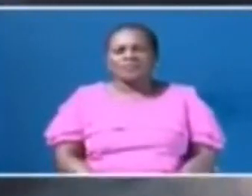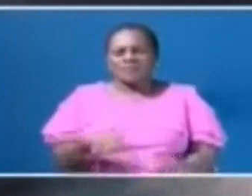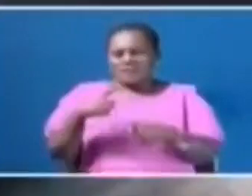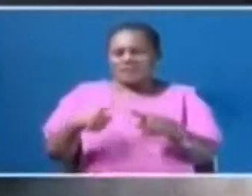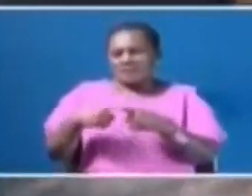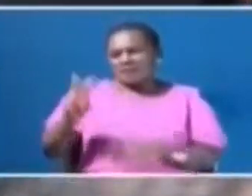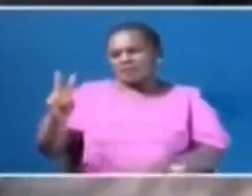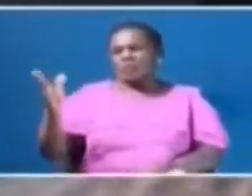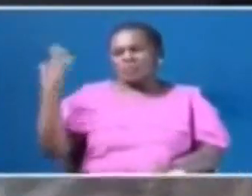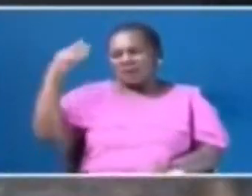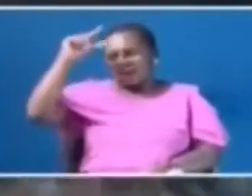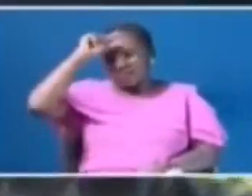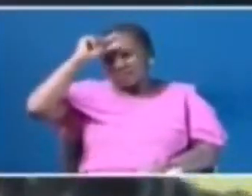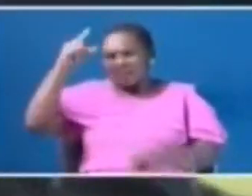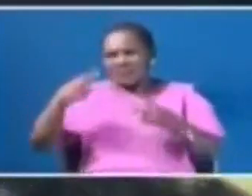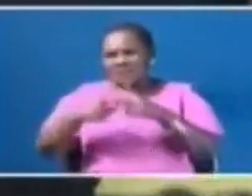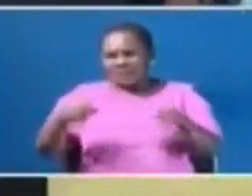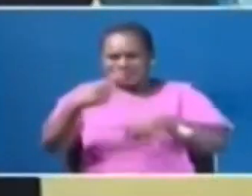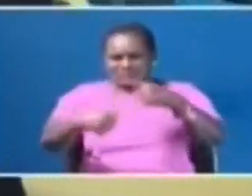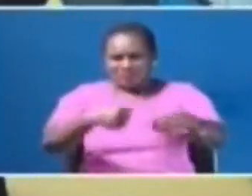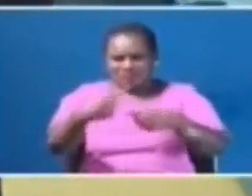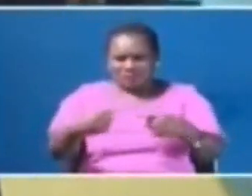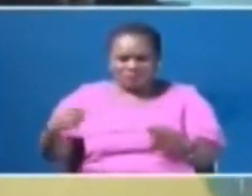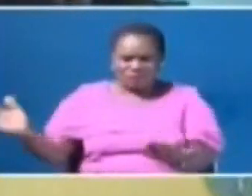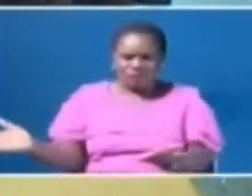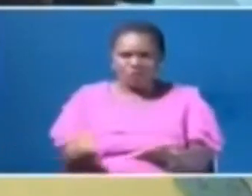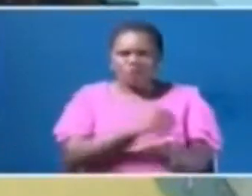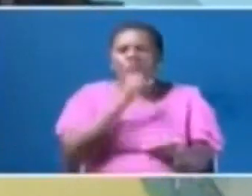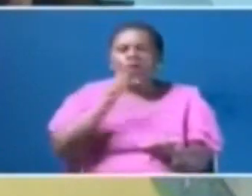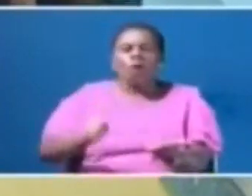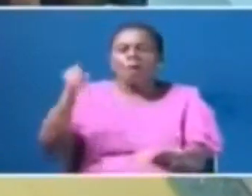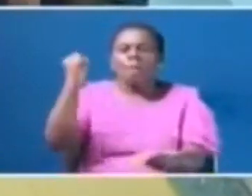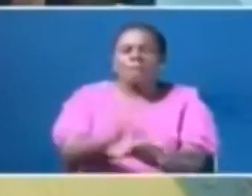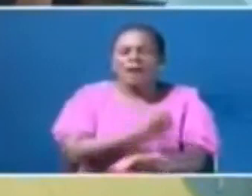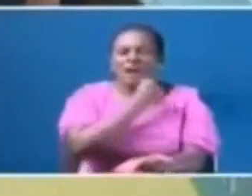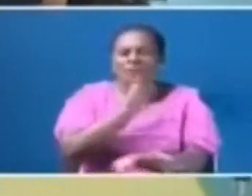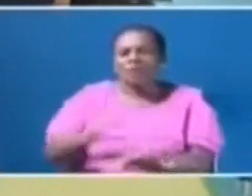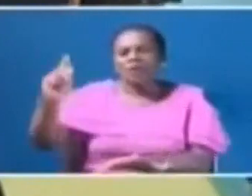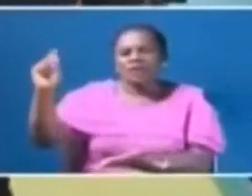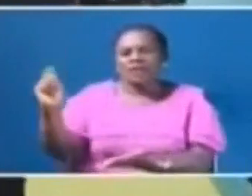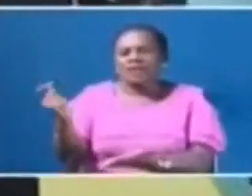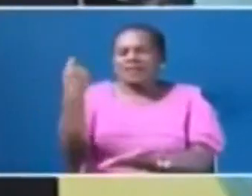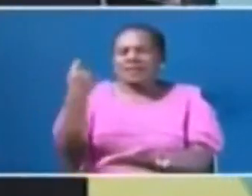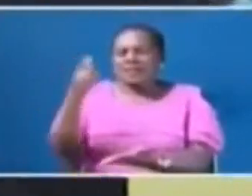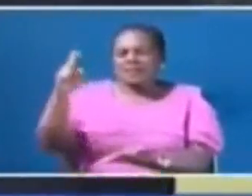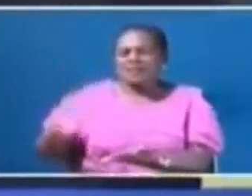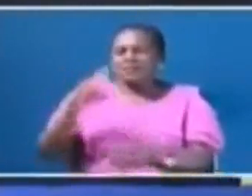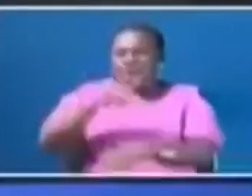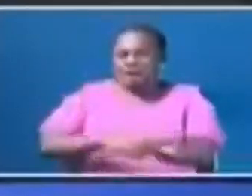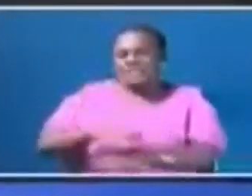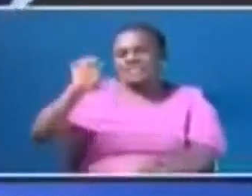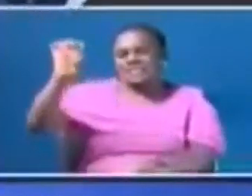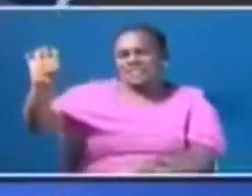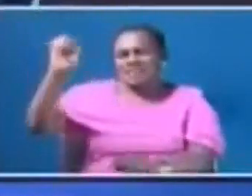2 years ago, the government began the process of phasing out the old passports, Kenyans being required to get hold of the